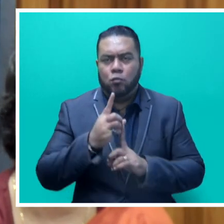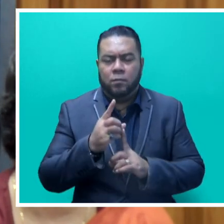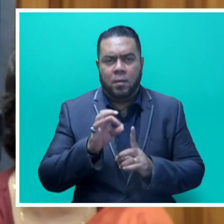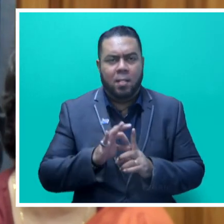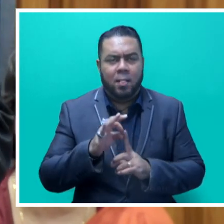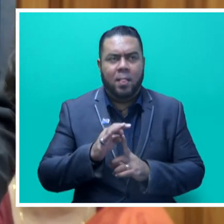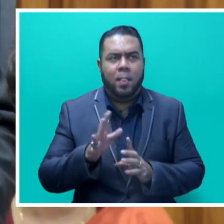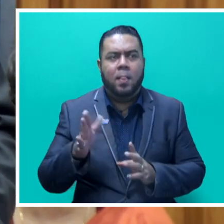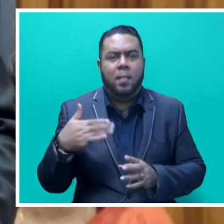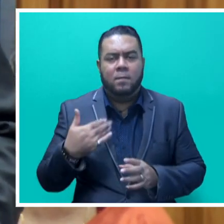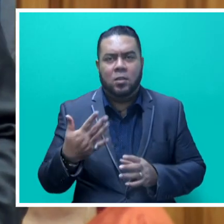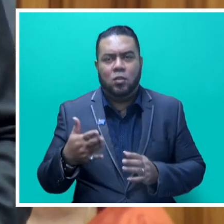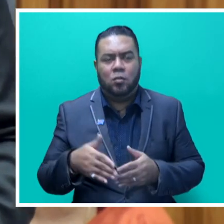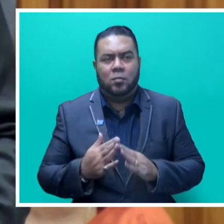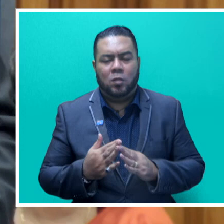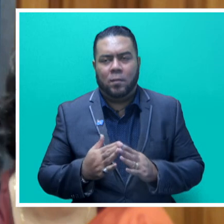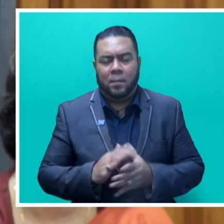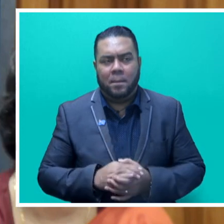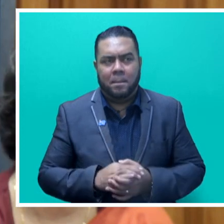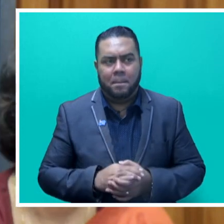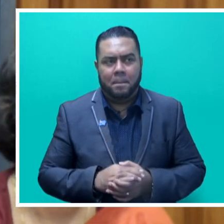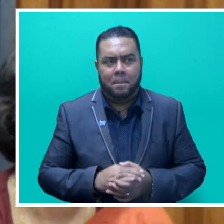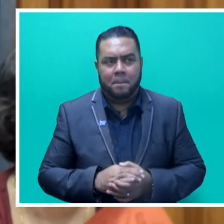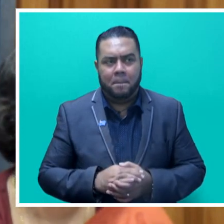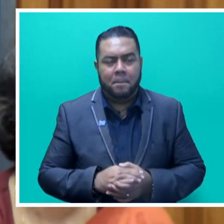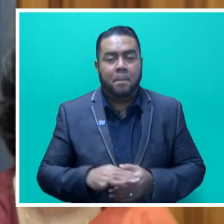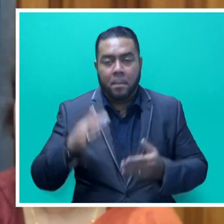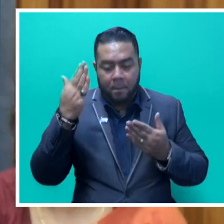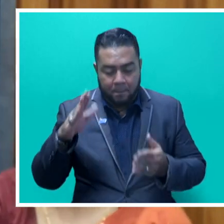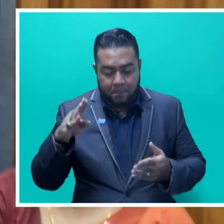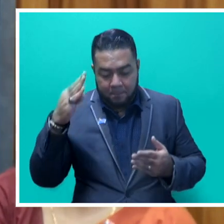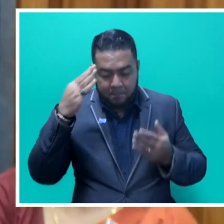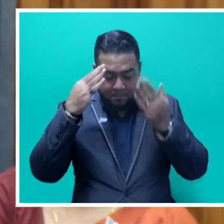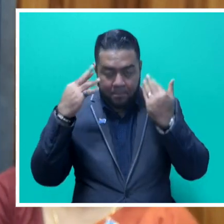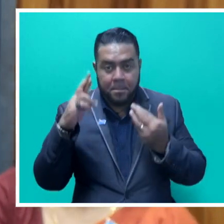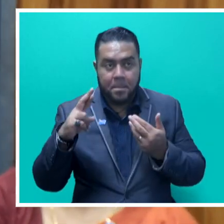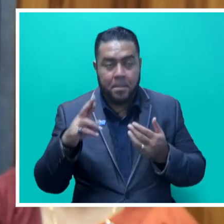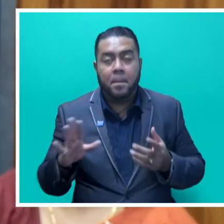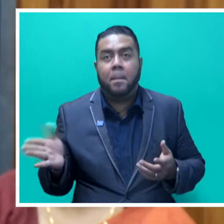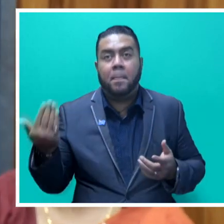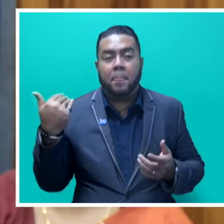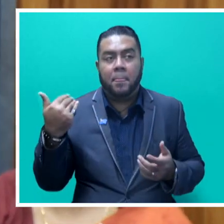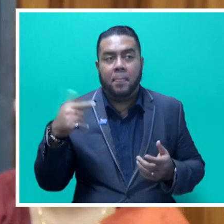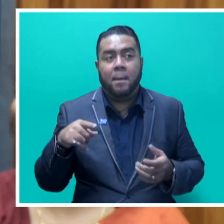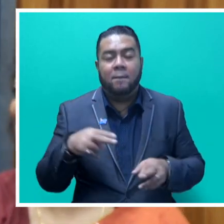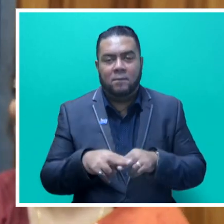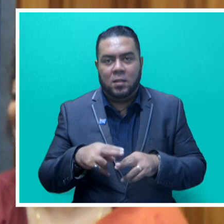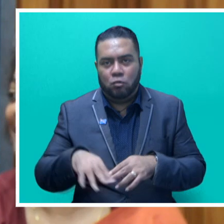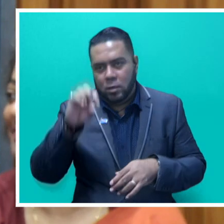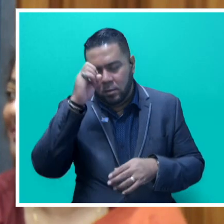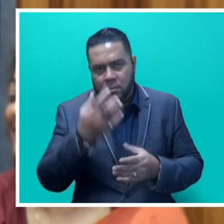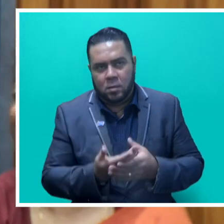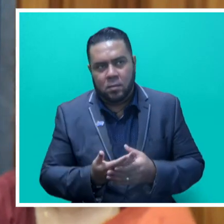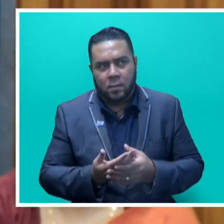reduce vulnerability to natural disasters. Honorable Speaker, sir, over the last decade, Fiji